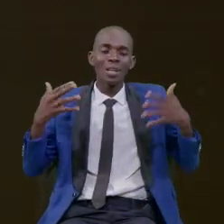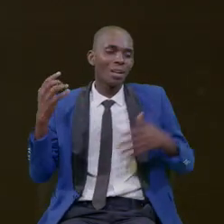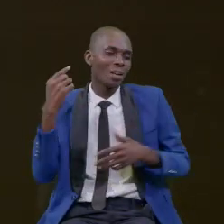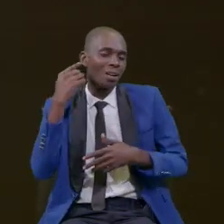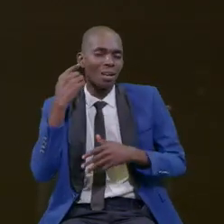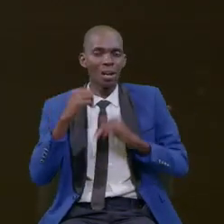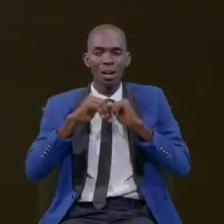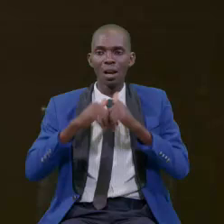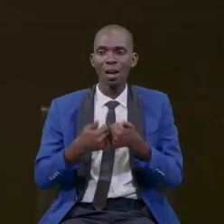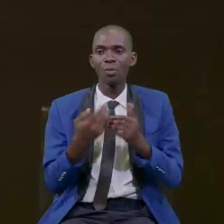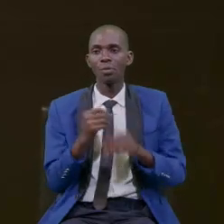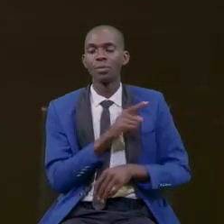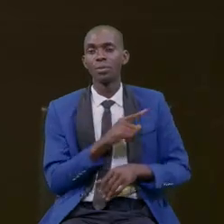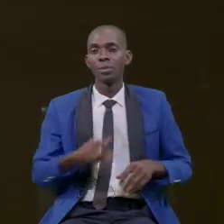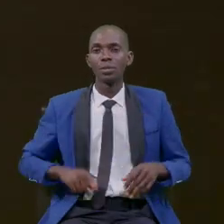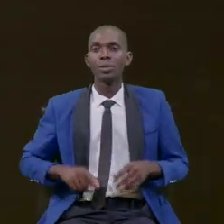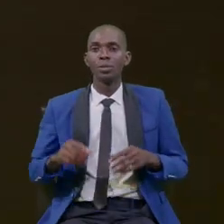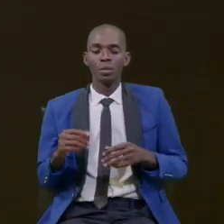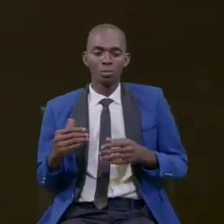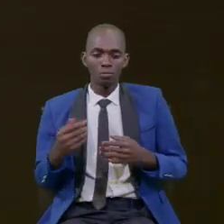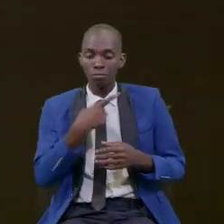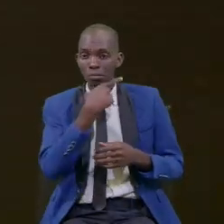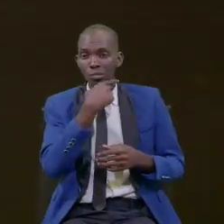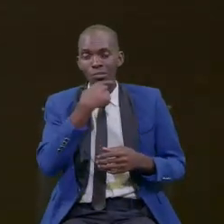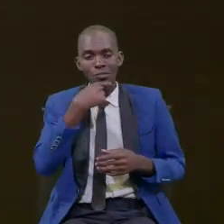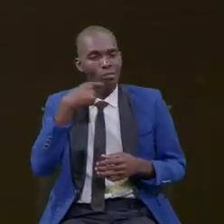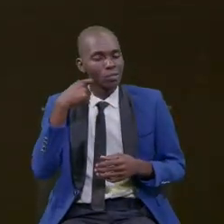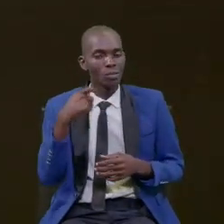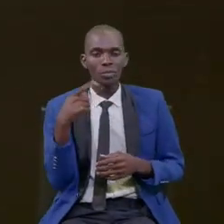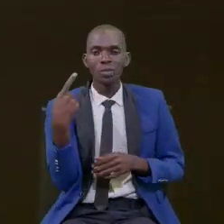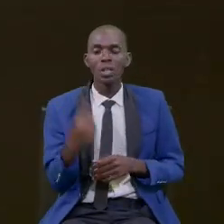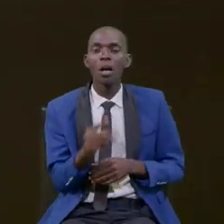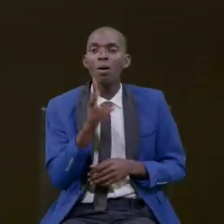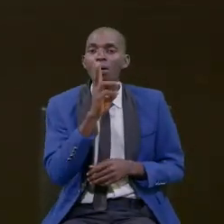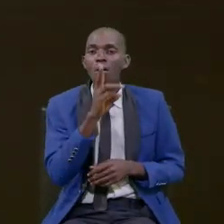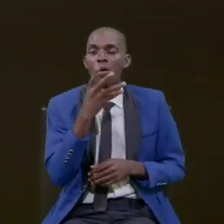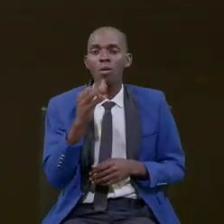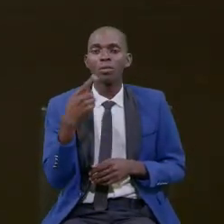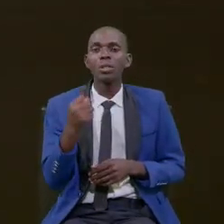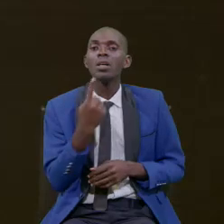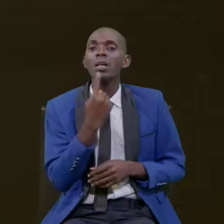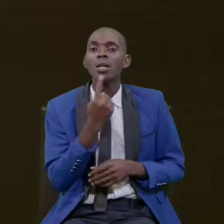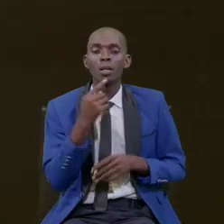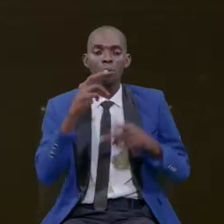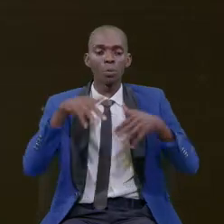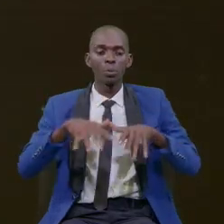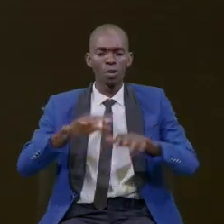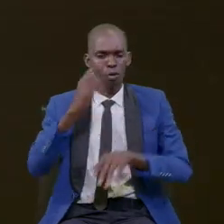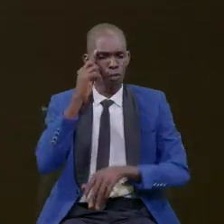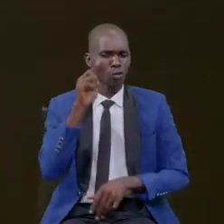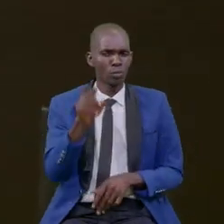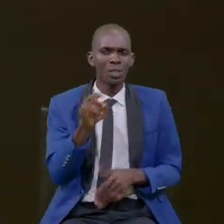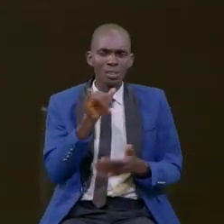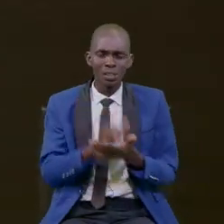the Lord dried up the water of the Red Sea for you. And